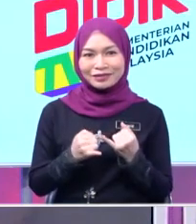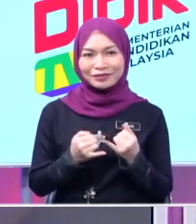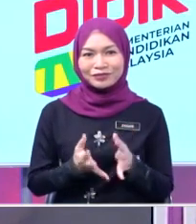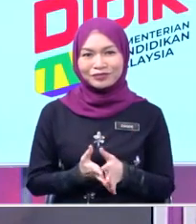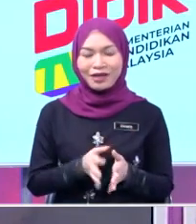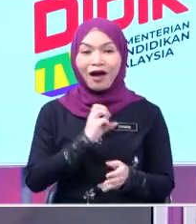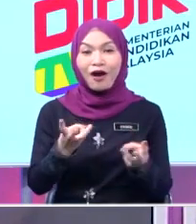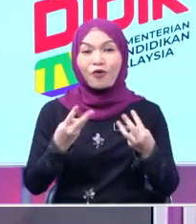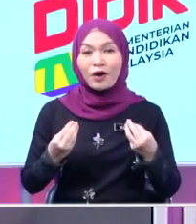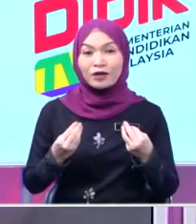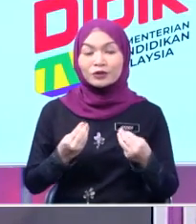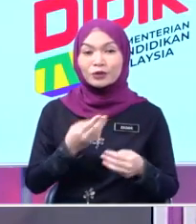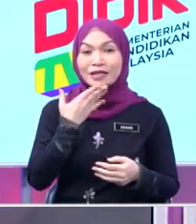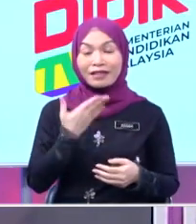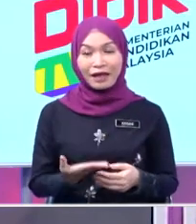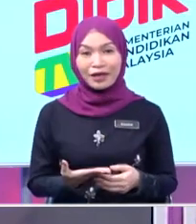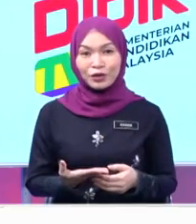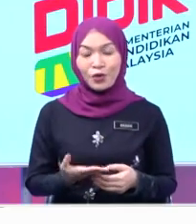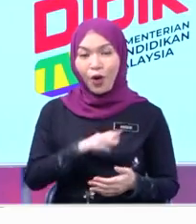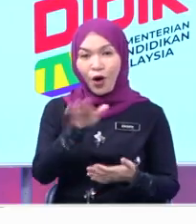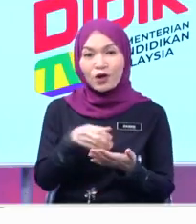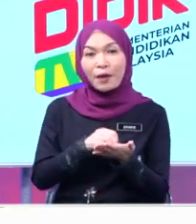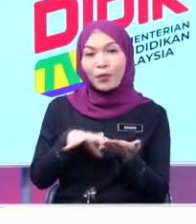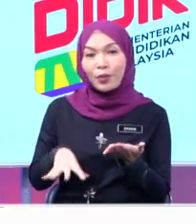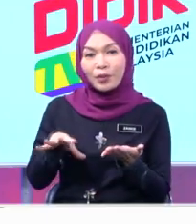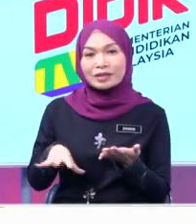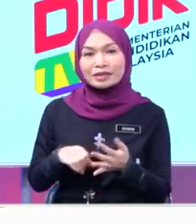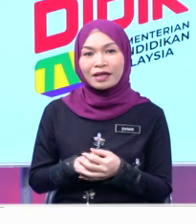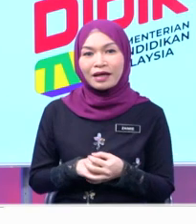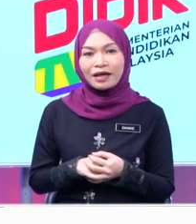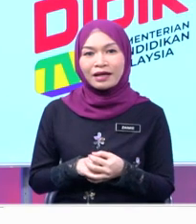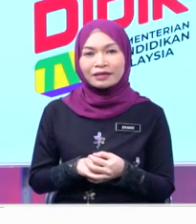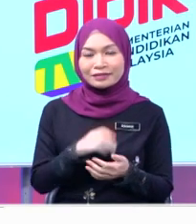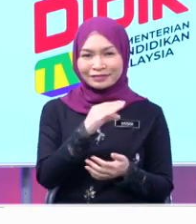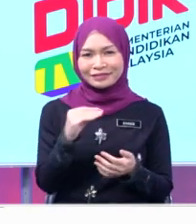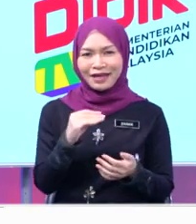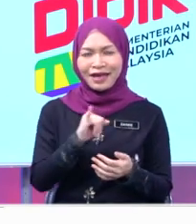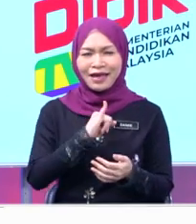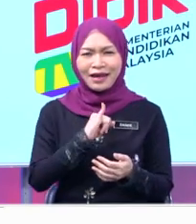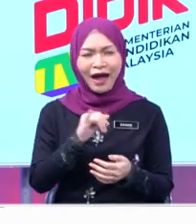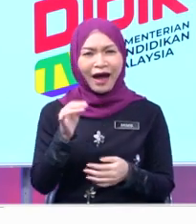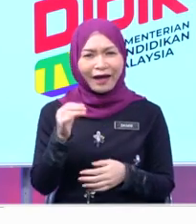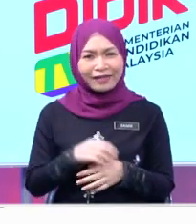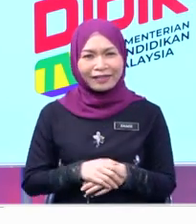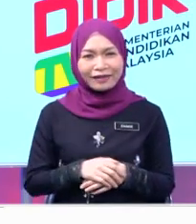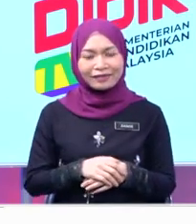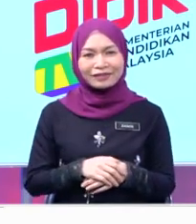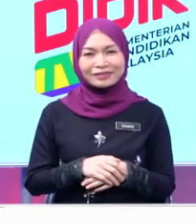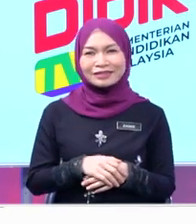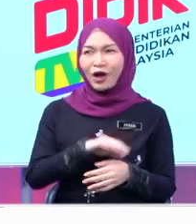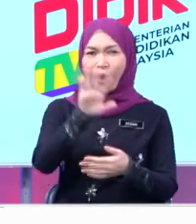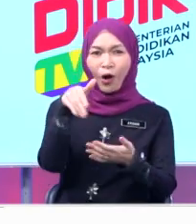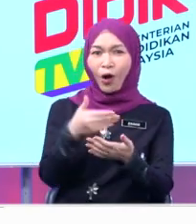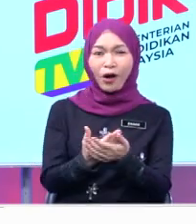lovely pupils for joining me on our show today. And in general, I think they did really well. Well done, guys.